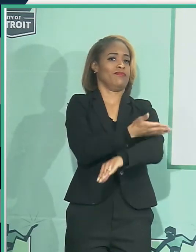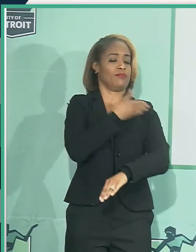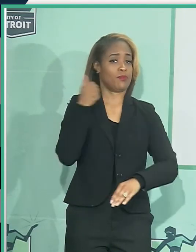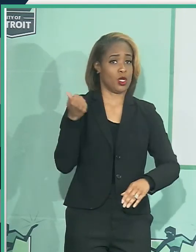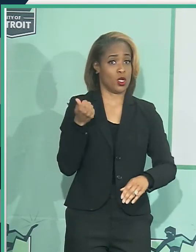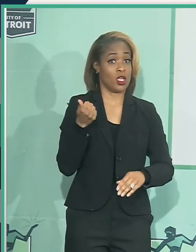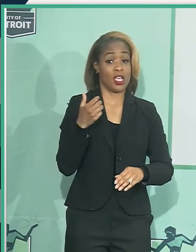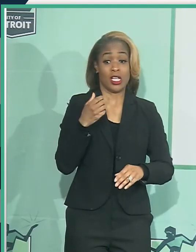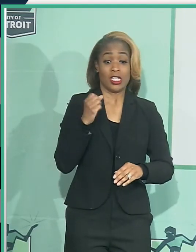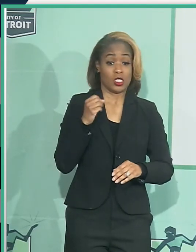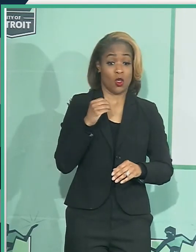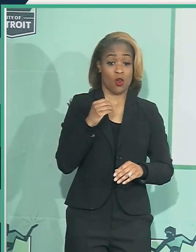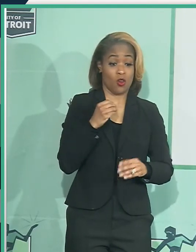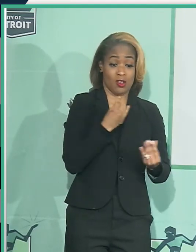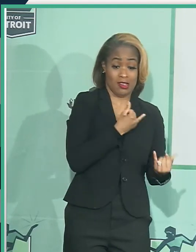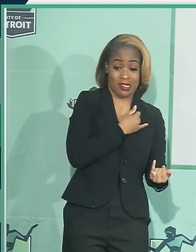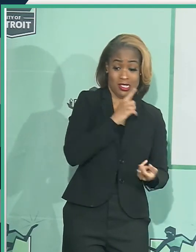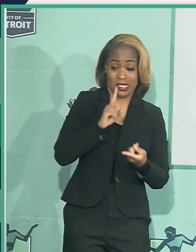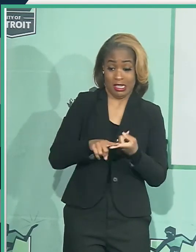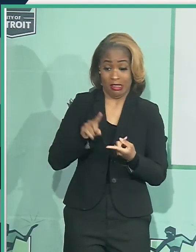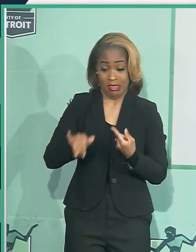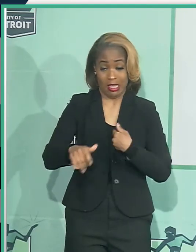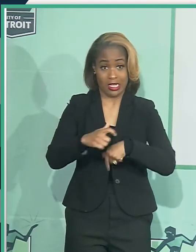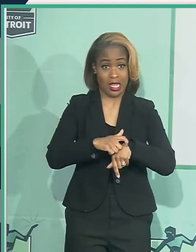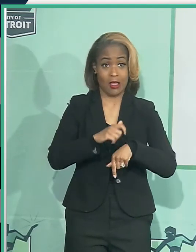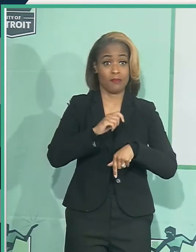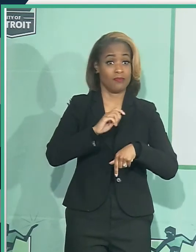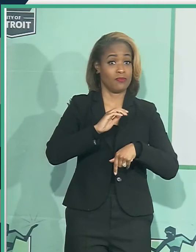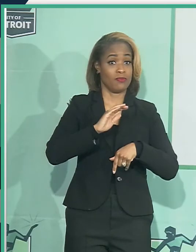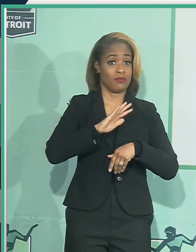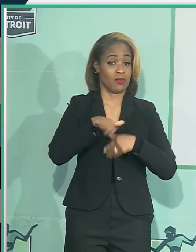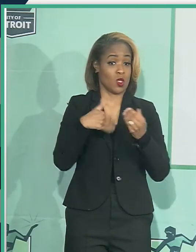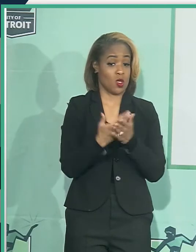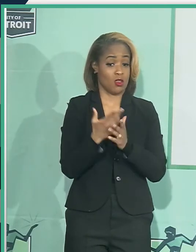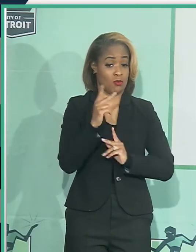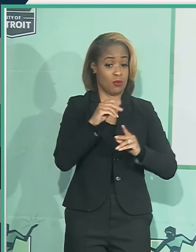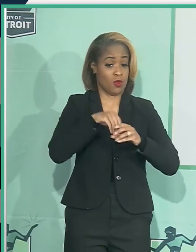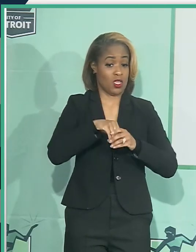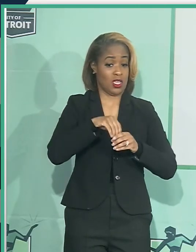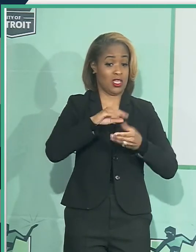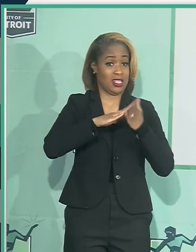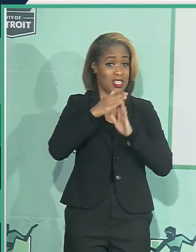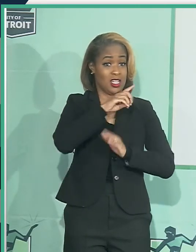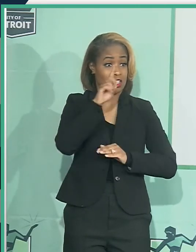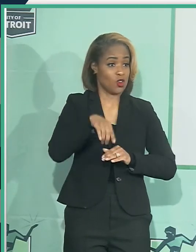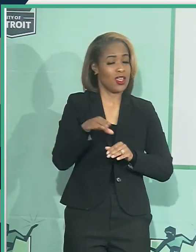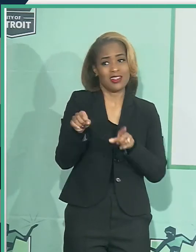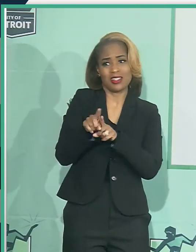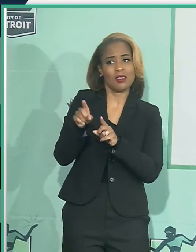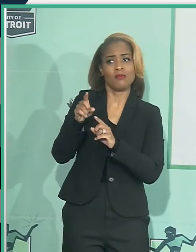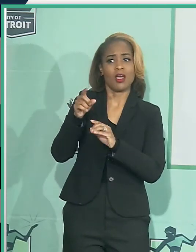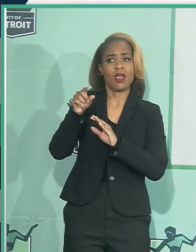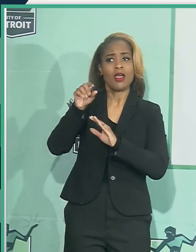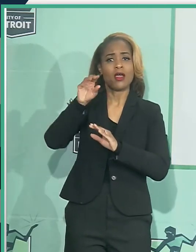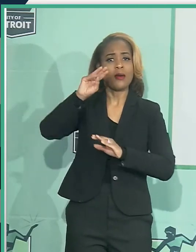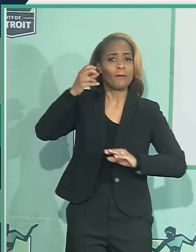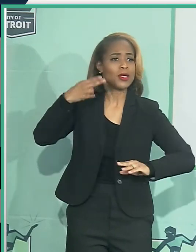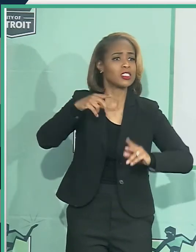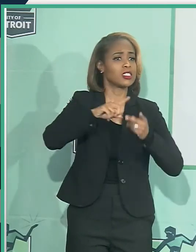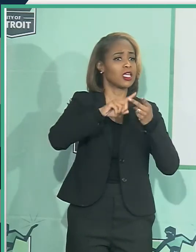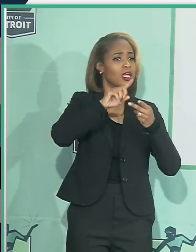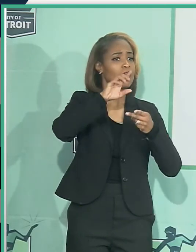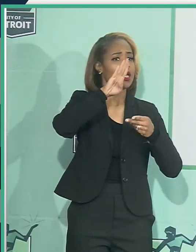meantime, all of the county officials in the city of Detroit, and you're seeing the same thing out of Michigan and Beaumont and Henry